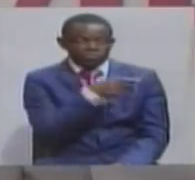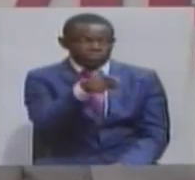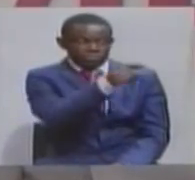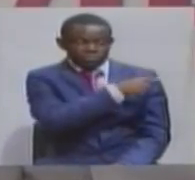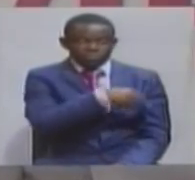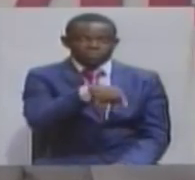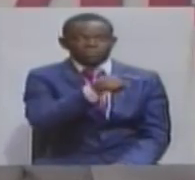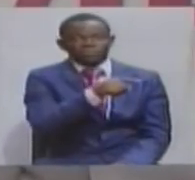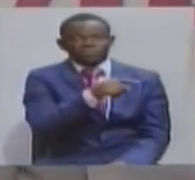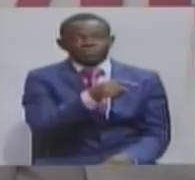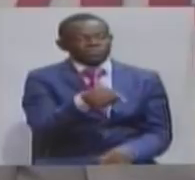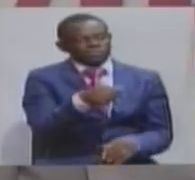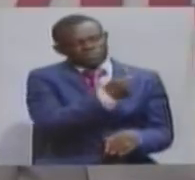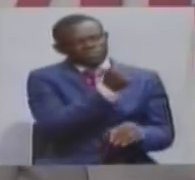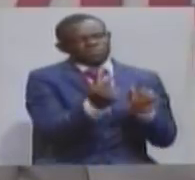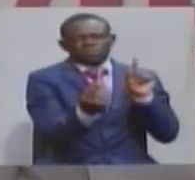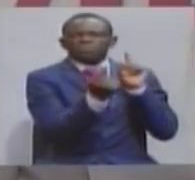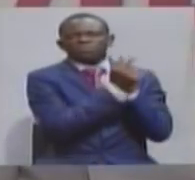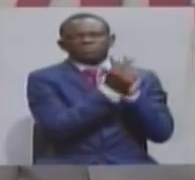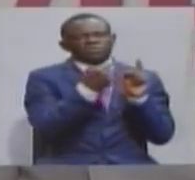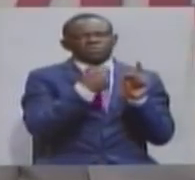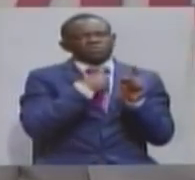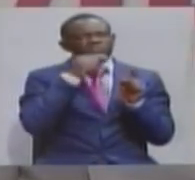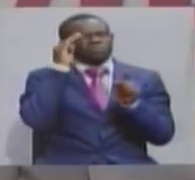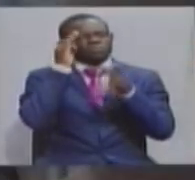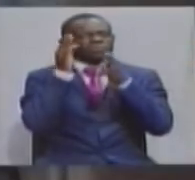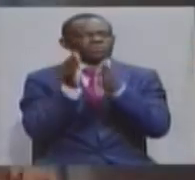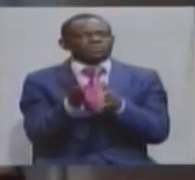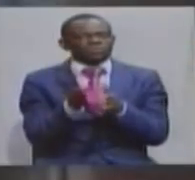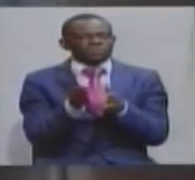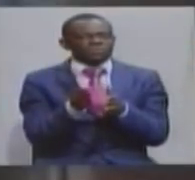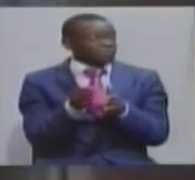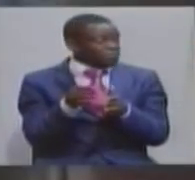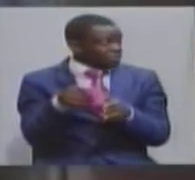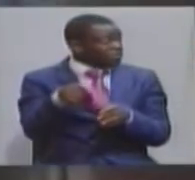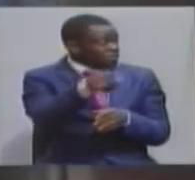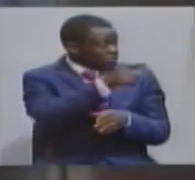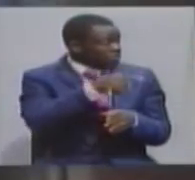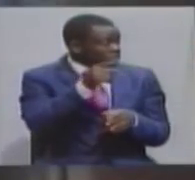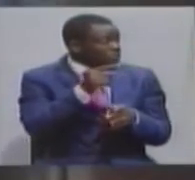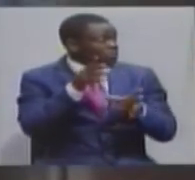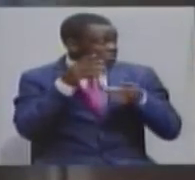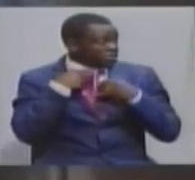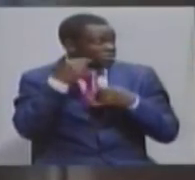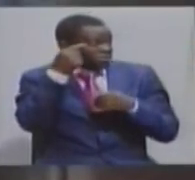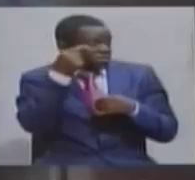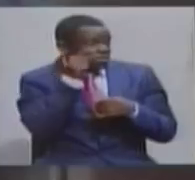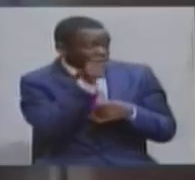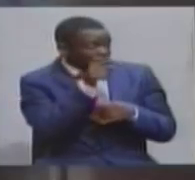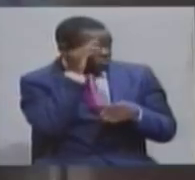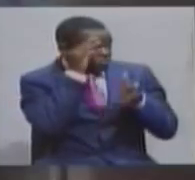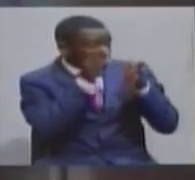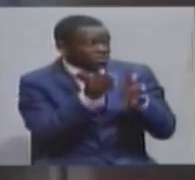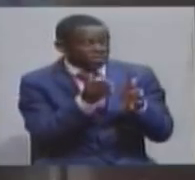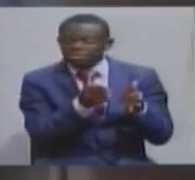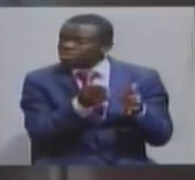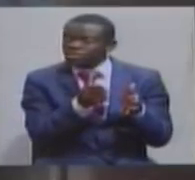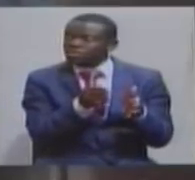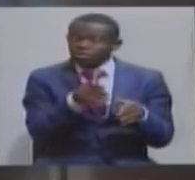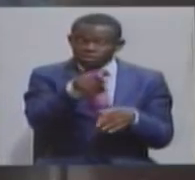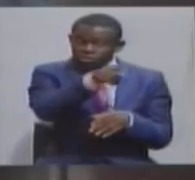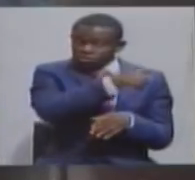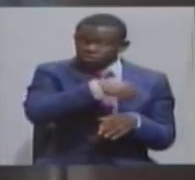you? Those who recognize government and are willing to talk to government. Not those who only want to benefit from government